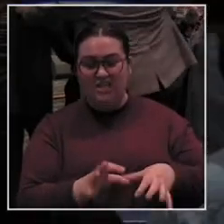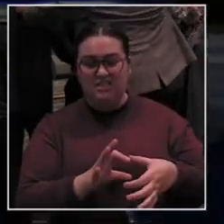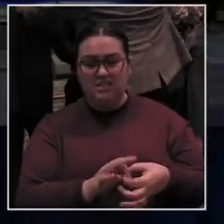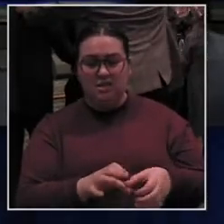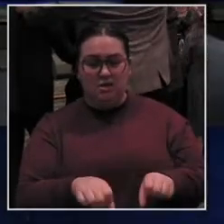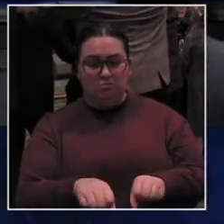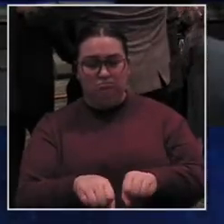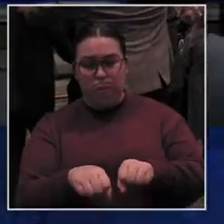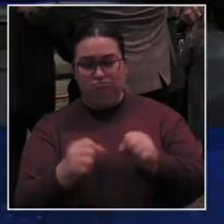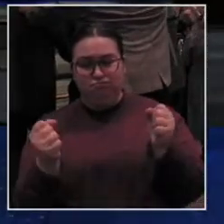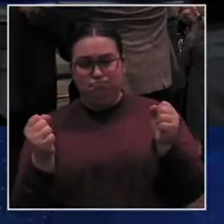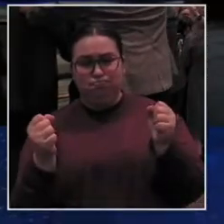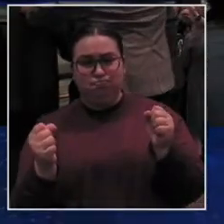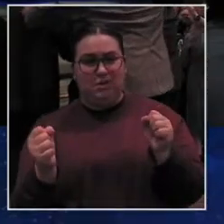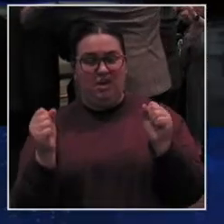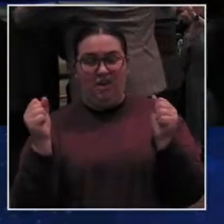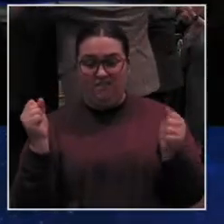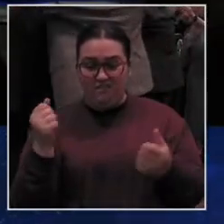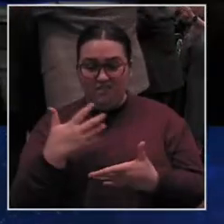Chains fall.